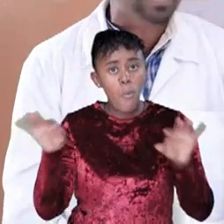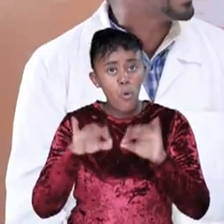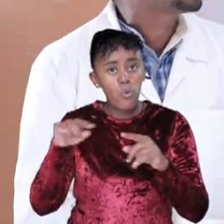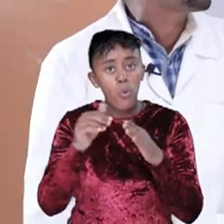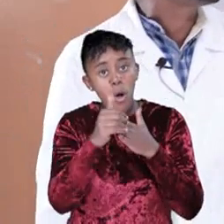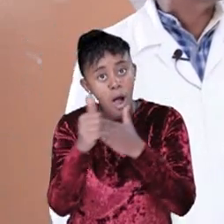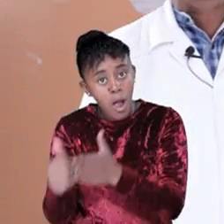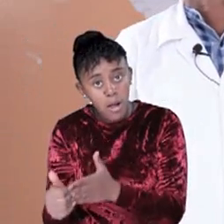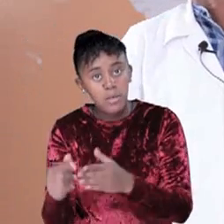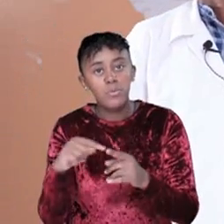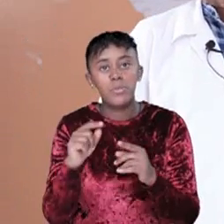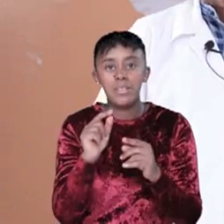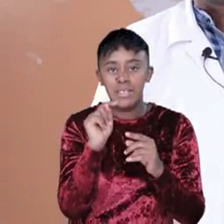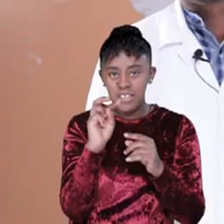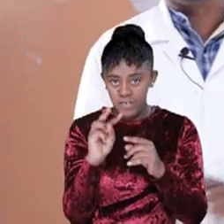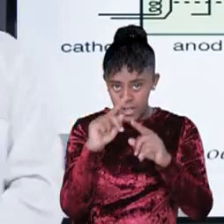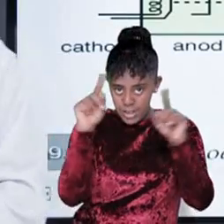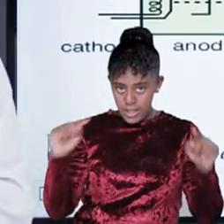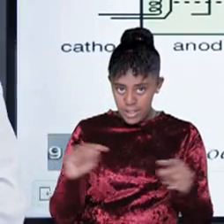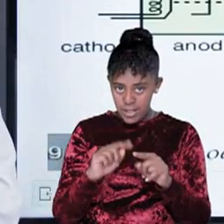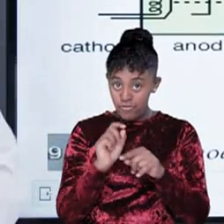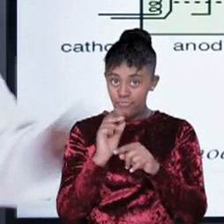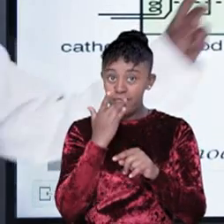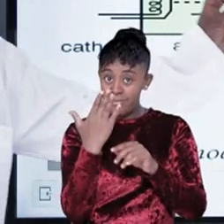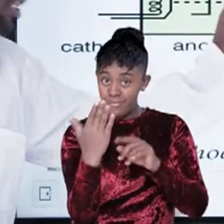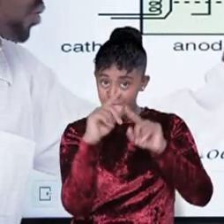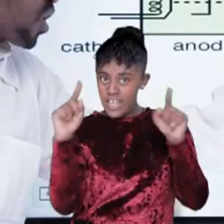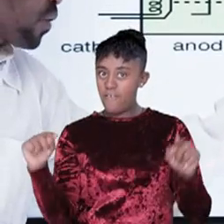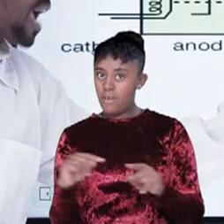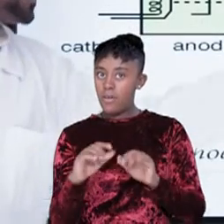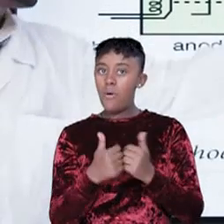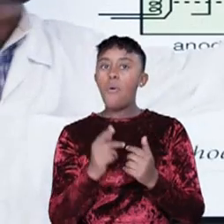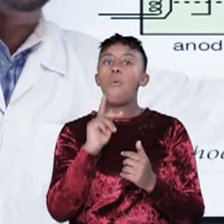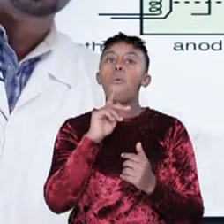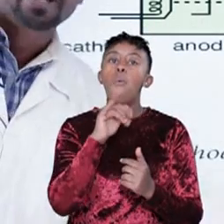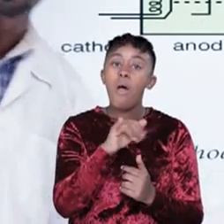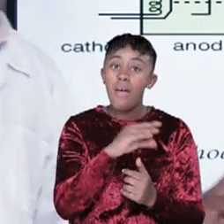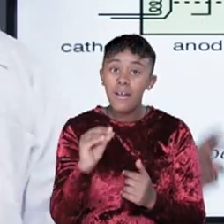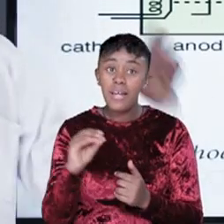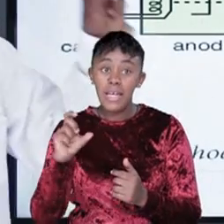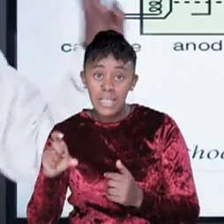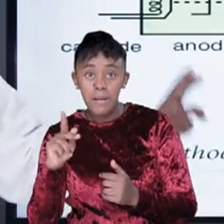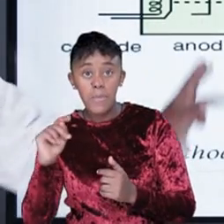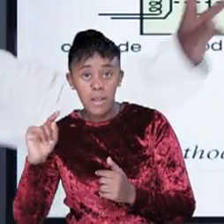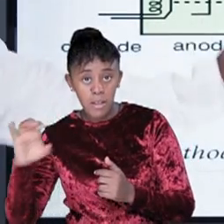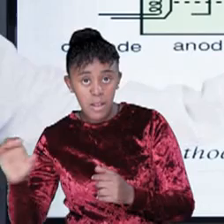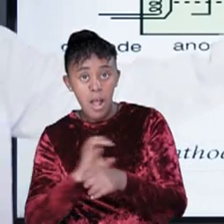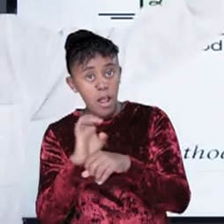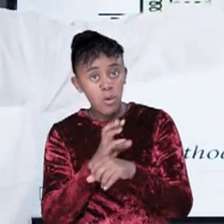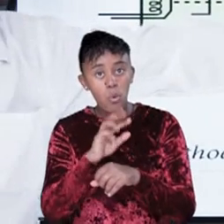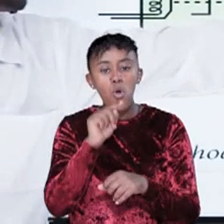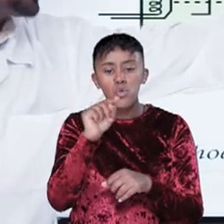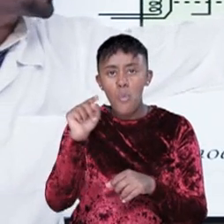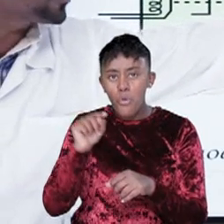to guide electron on the fluorescent screen. If there is no Y plate in the X plate, electron